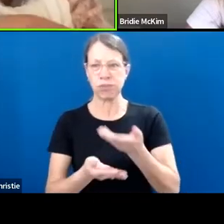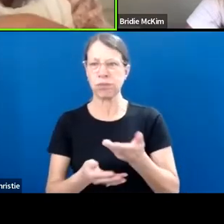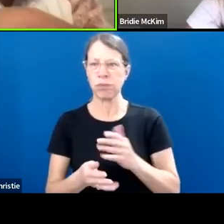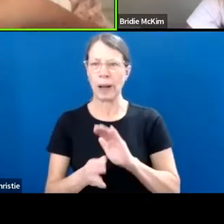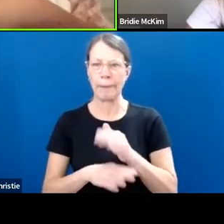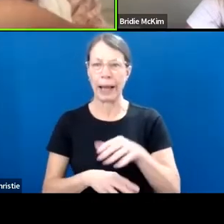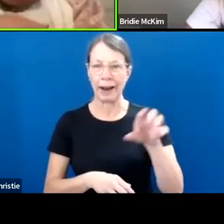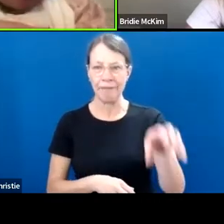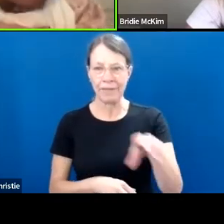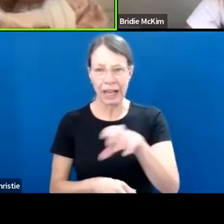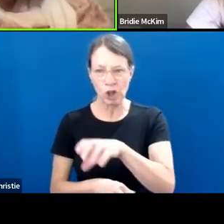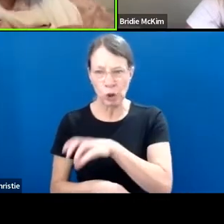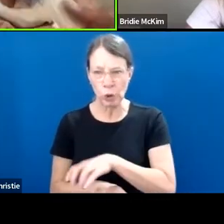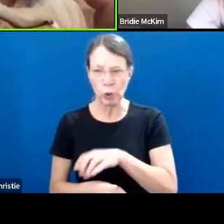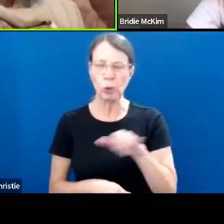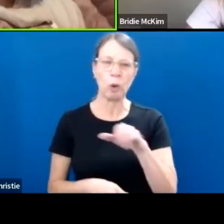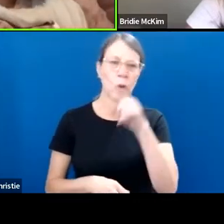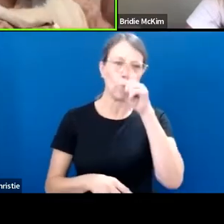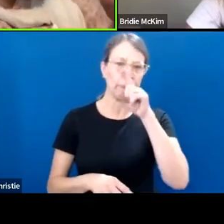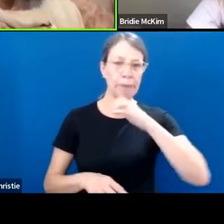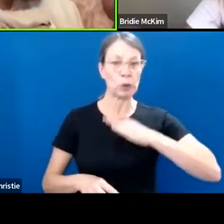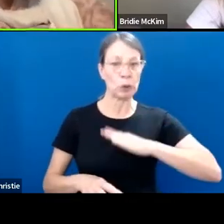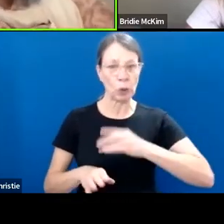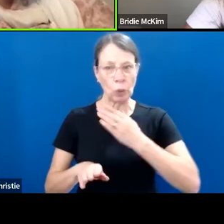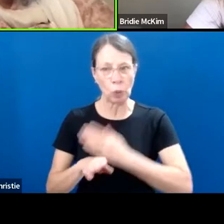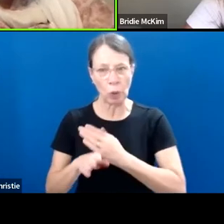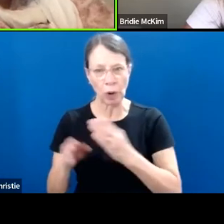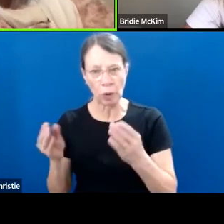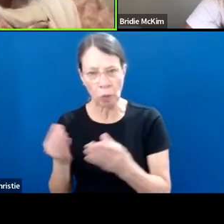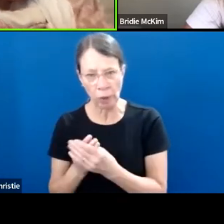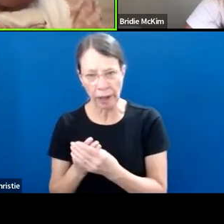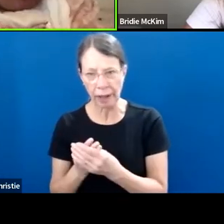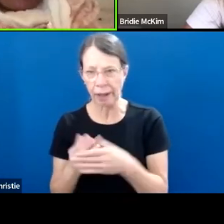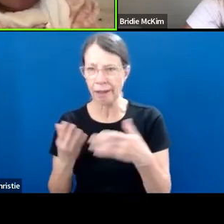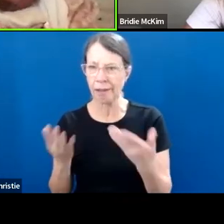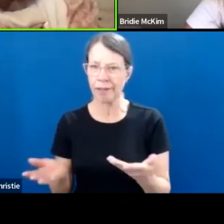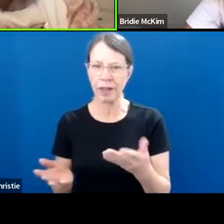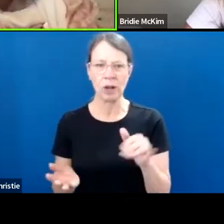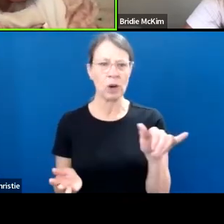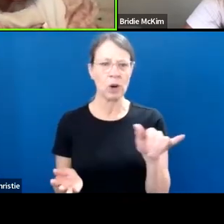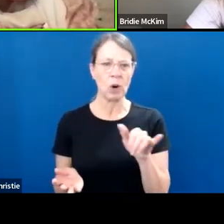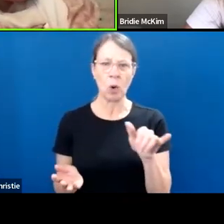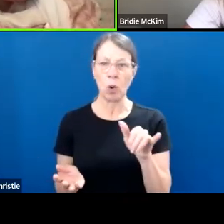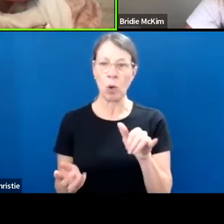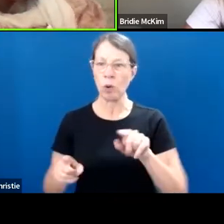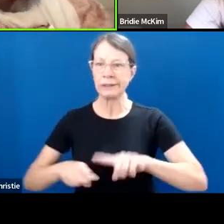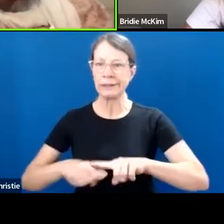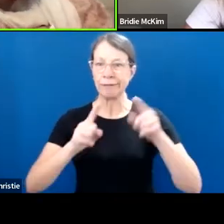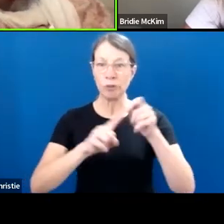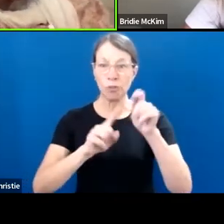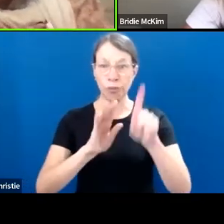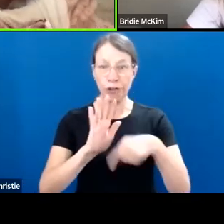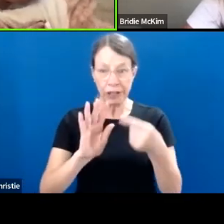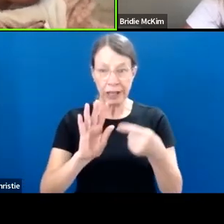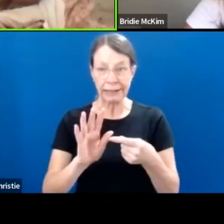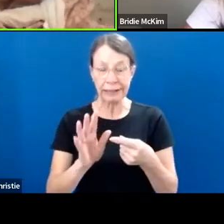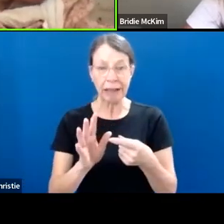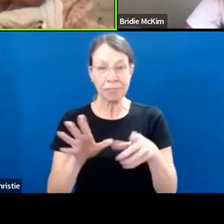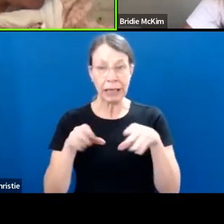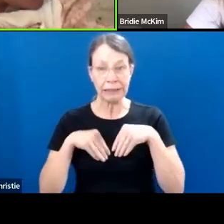the people you want to work with and in terms of the projects that you take on and